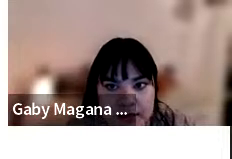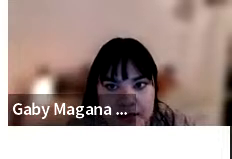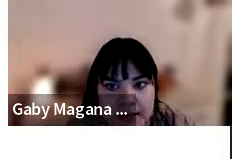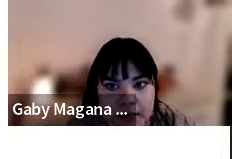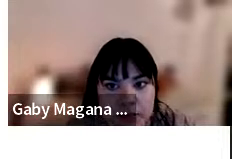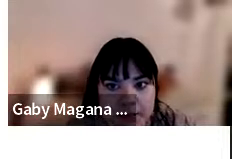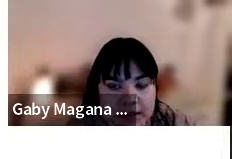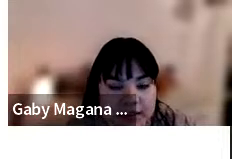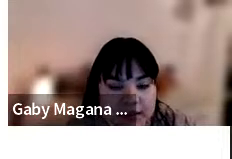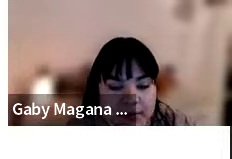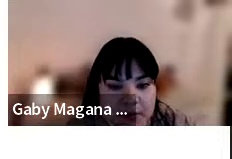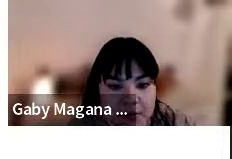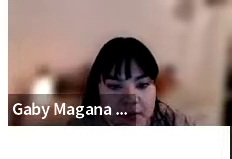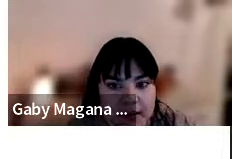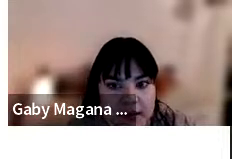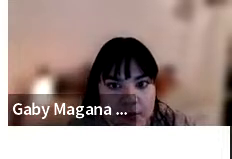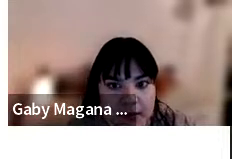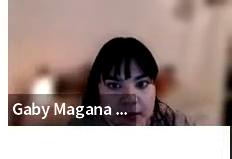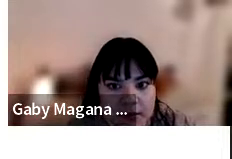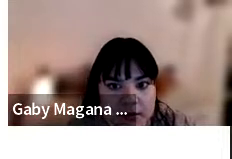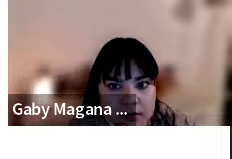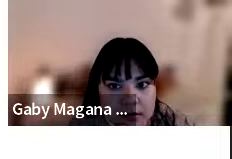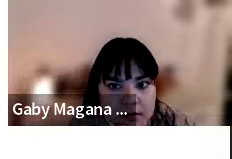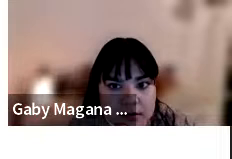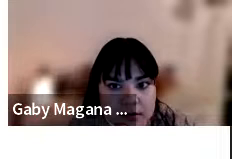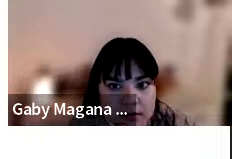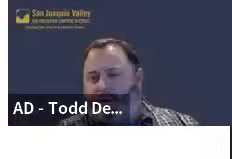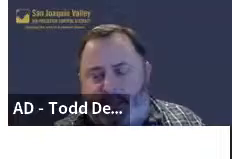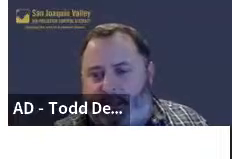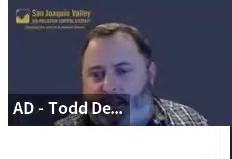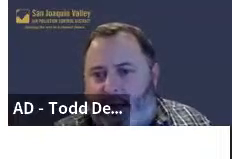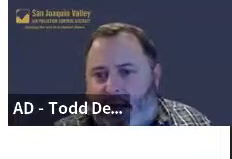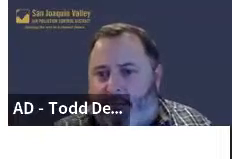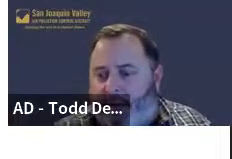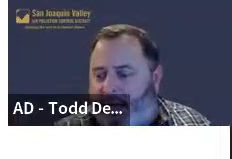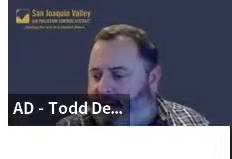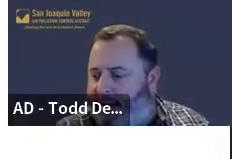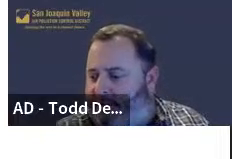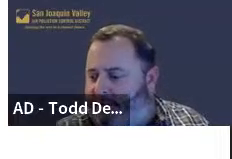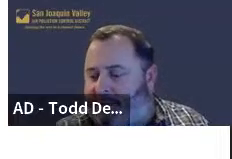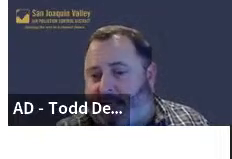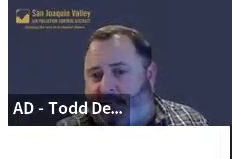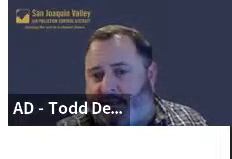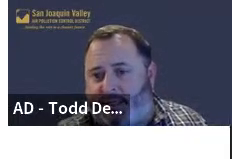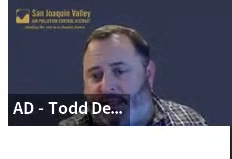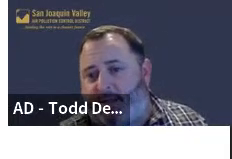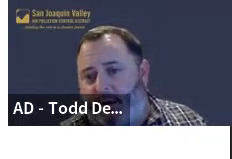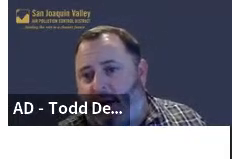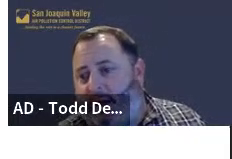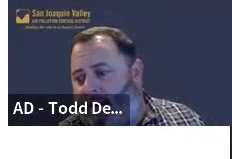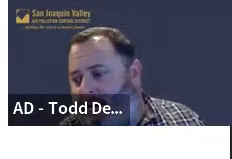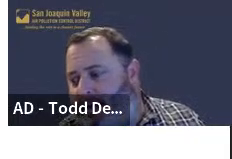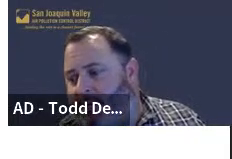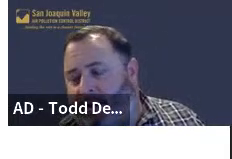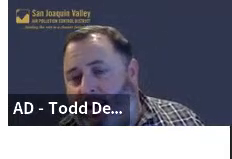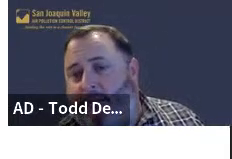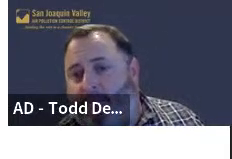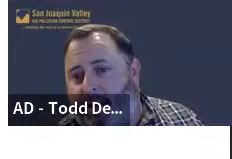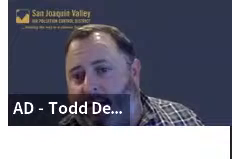BNSF/UP to buy equipment that they would be buying anyway. Good question. And the first answer is the